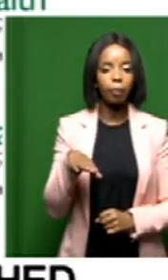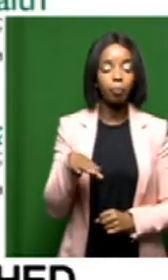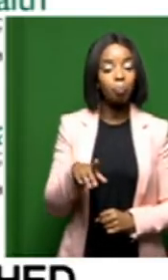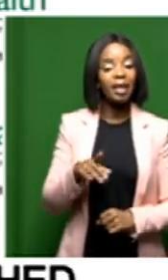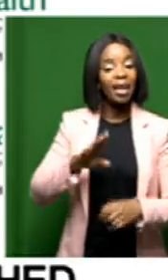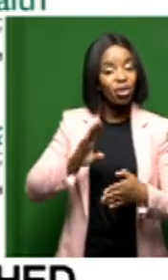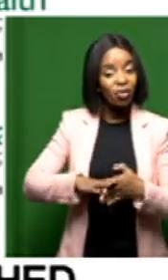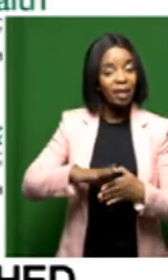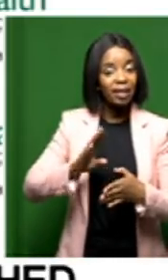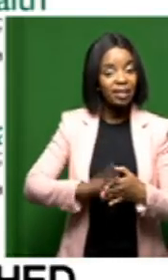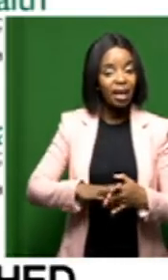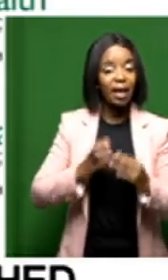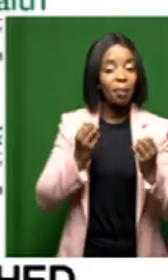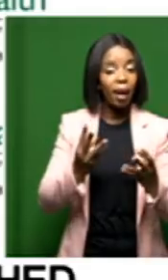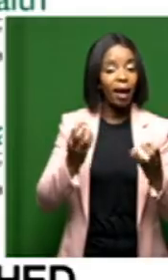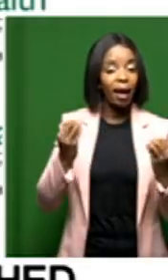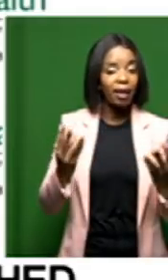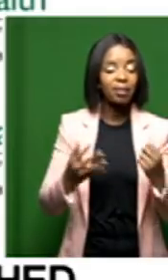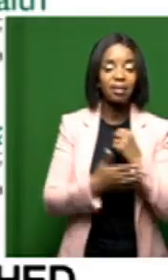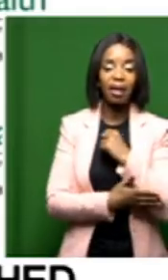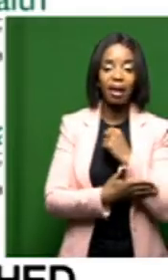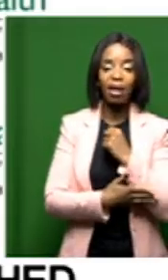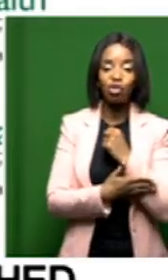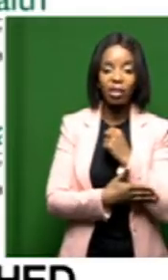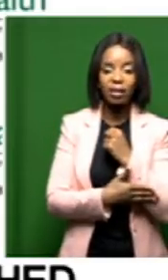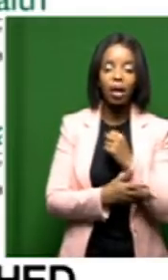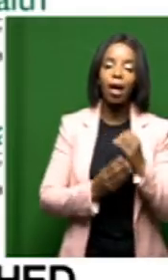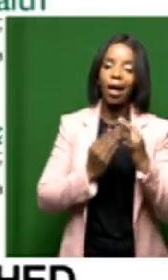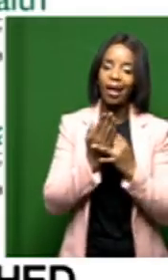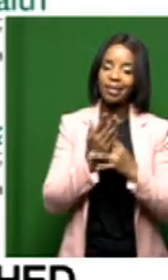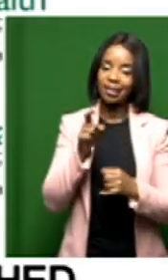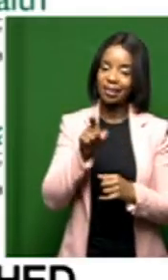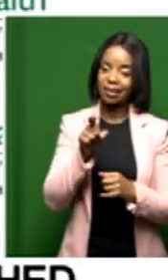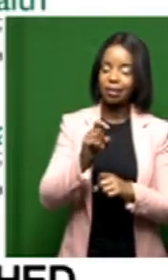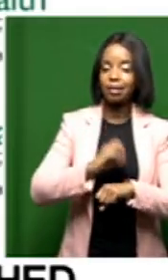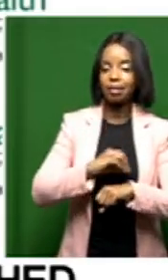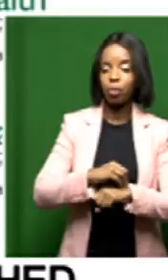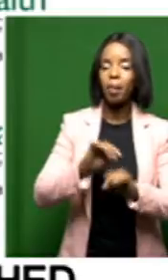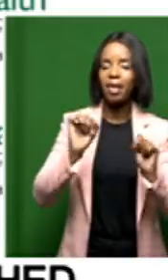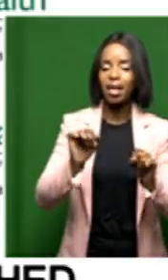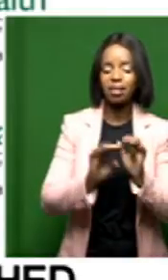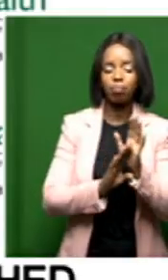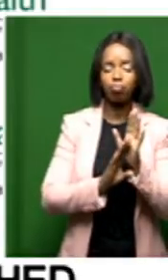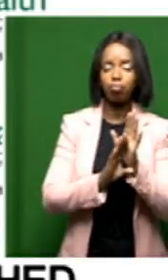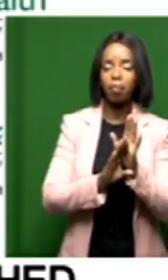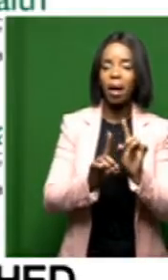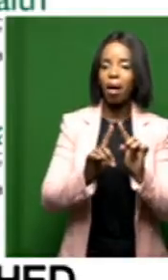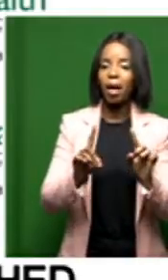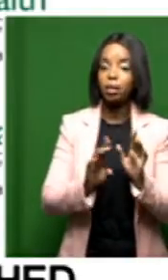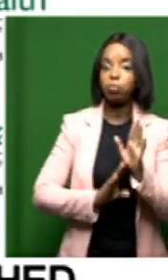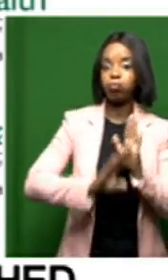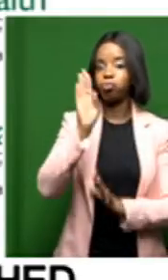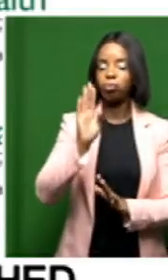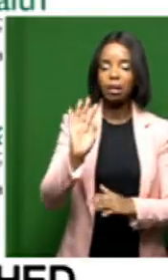this is the reason in many countries is still access. So this is improving, but still a far cry. I